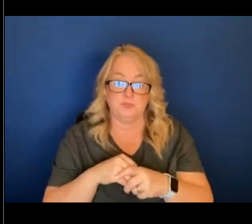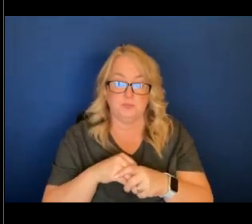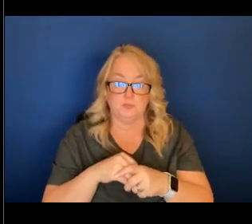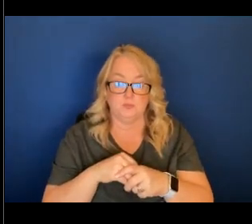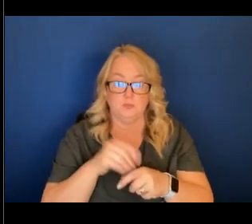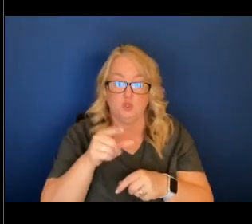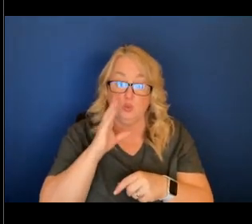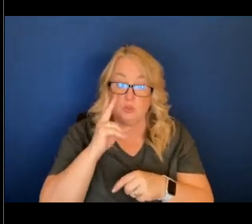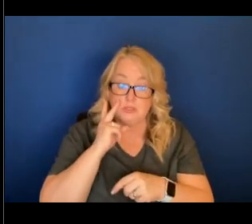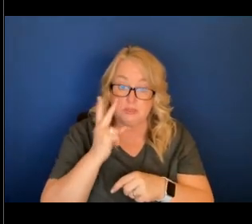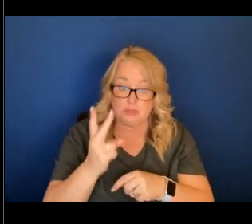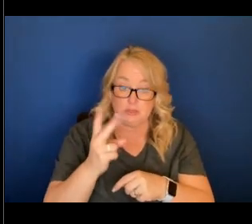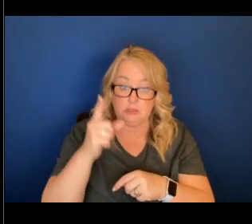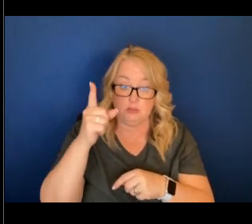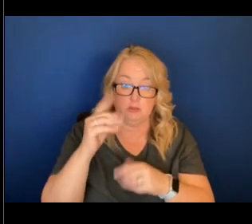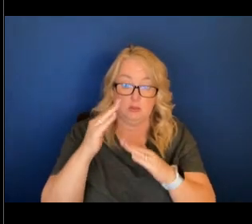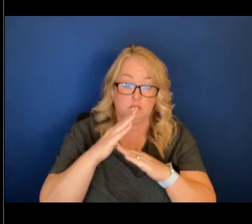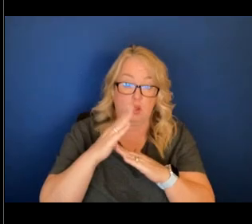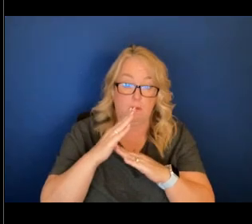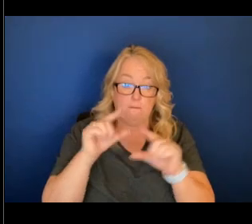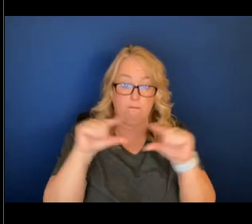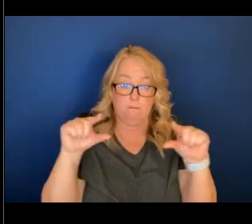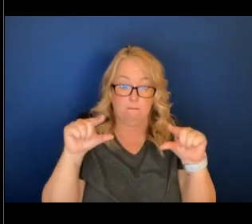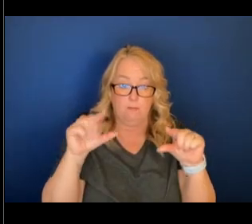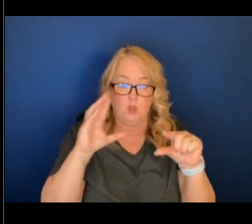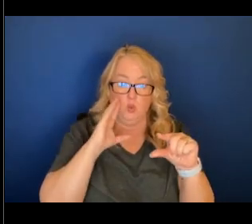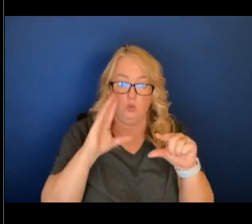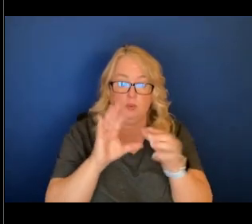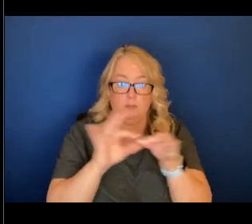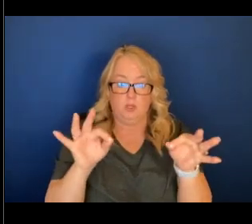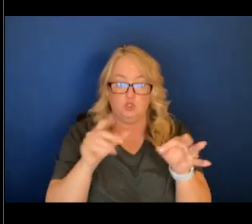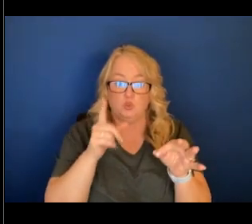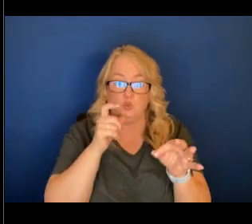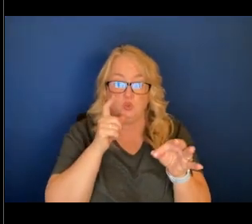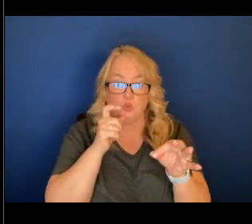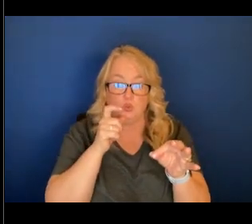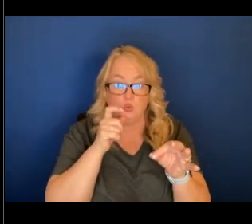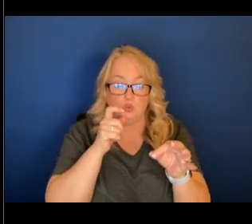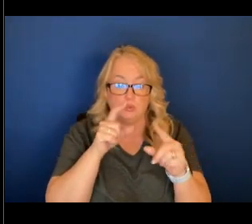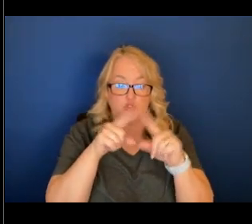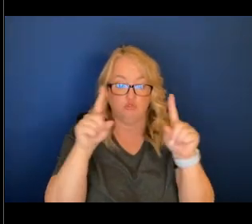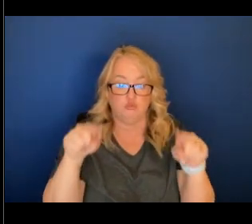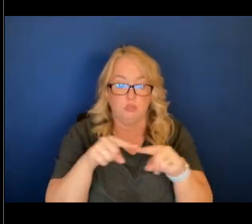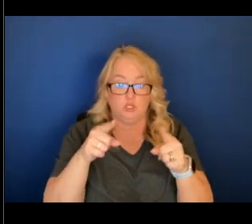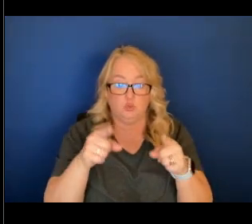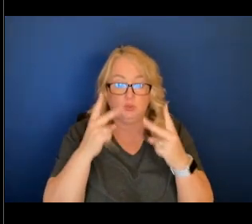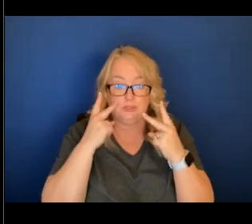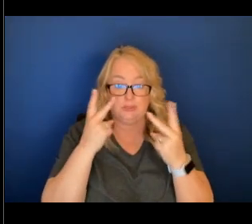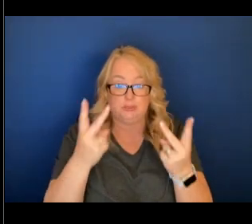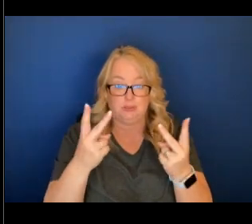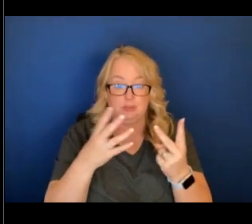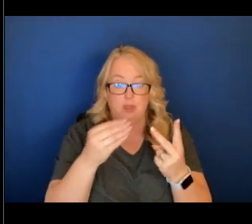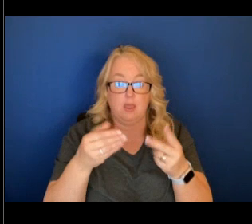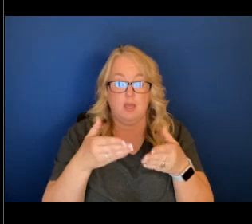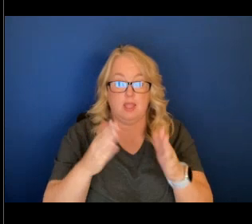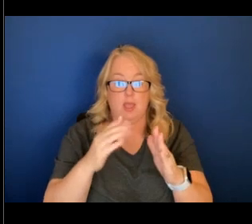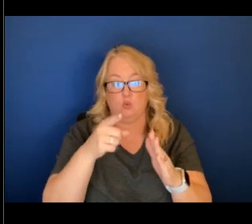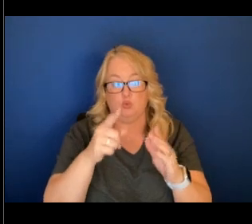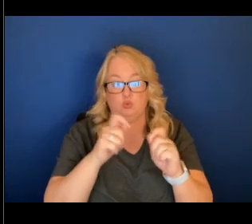You will see at the top that it will state whose screen you are viewing and allow you to